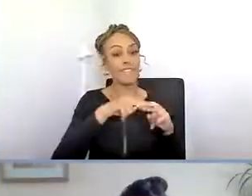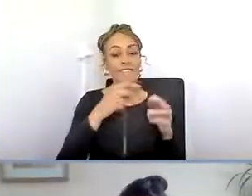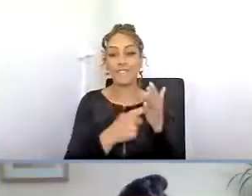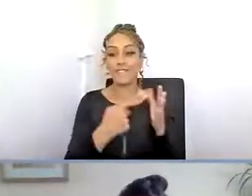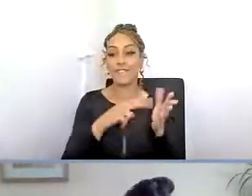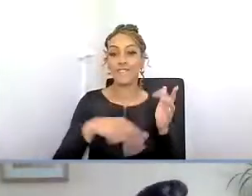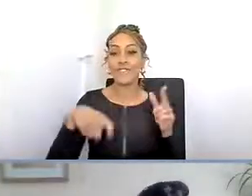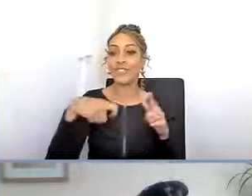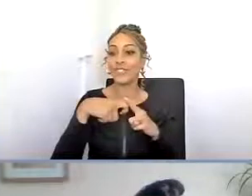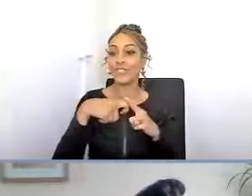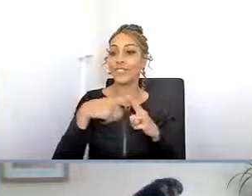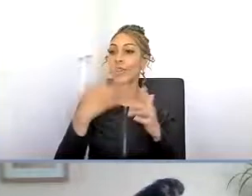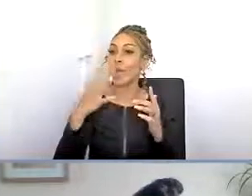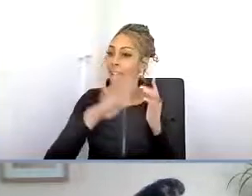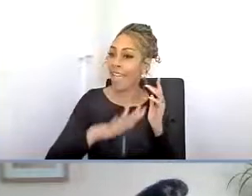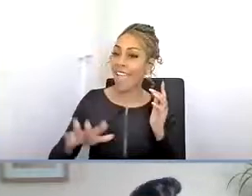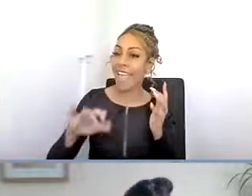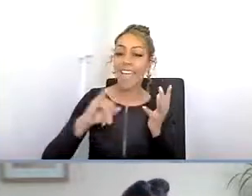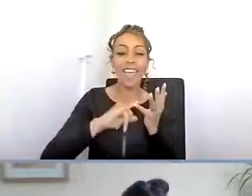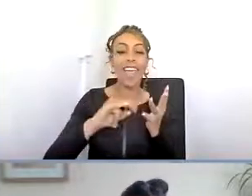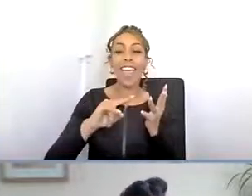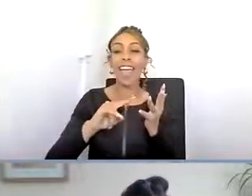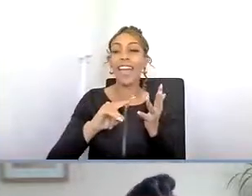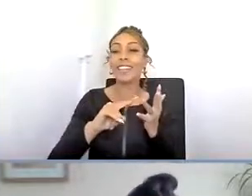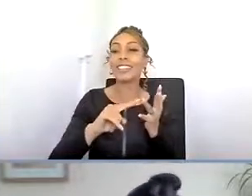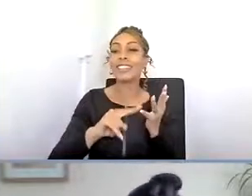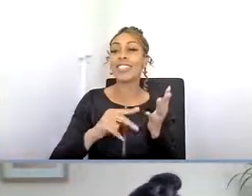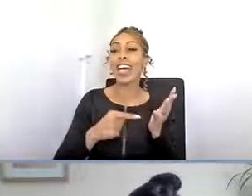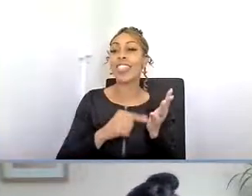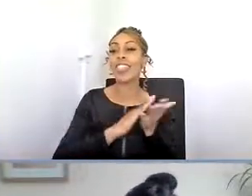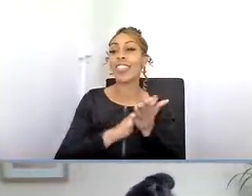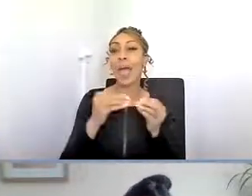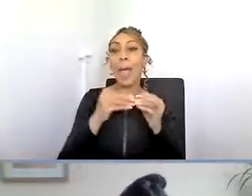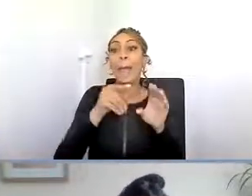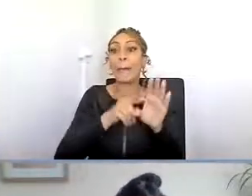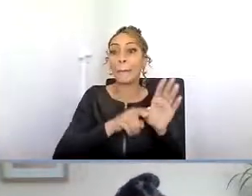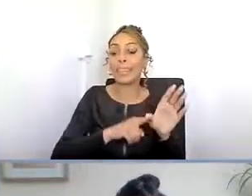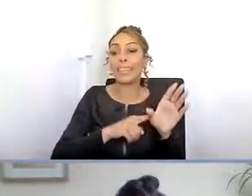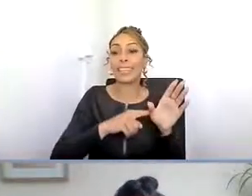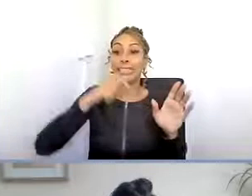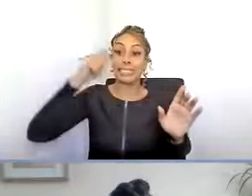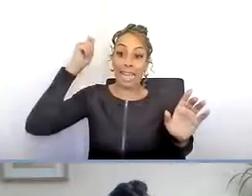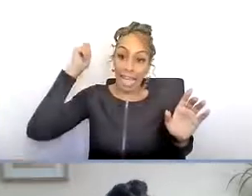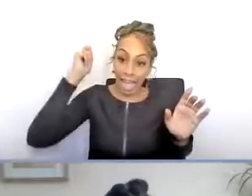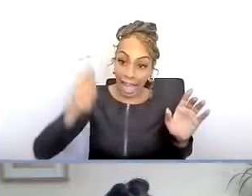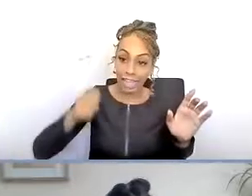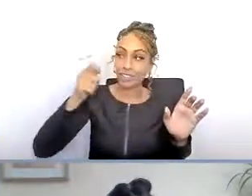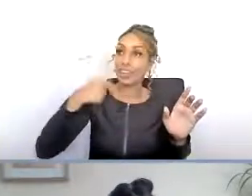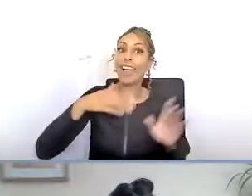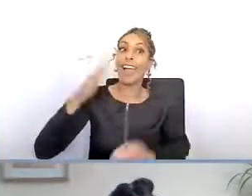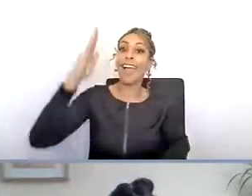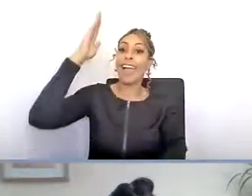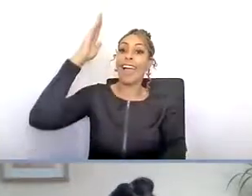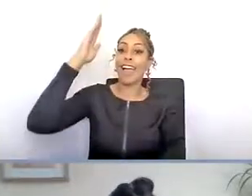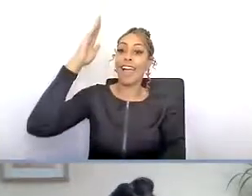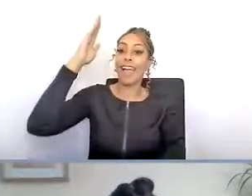at Sotheby's auction house, and it was really at that moment that the hammer went down and our